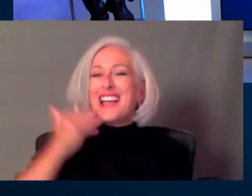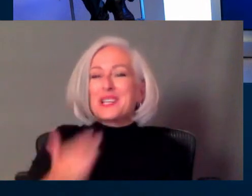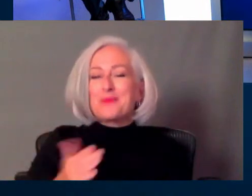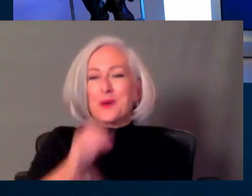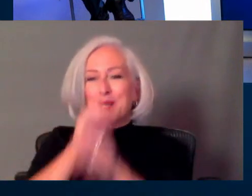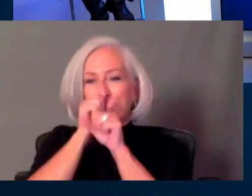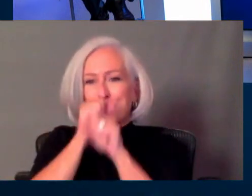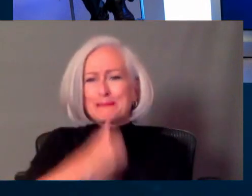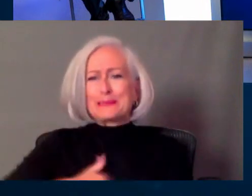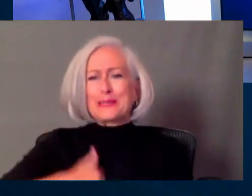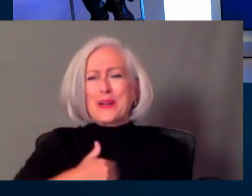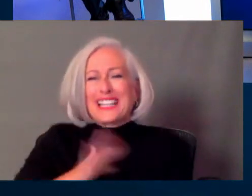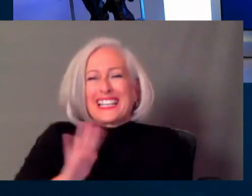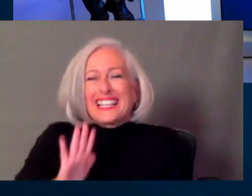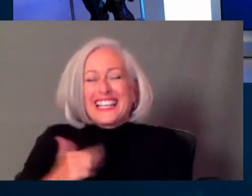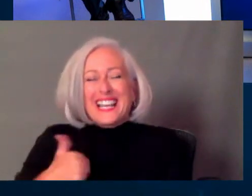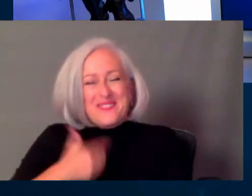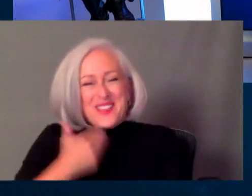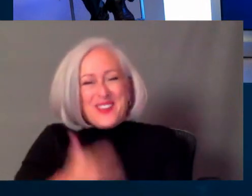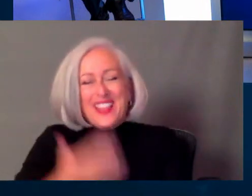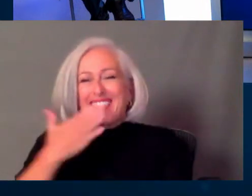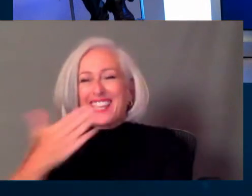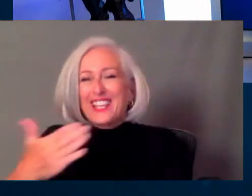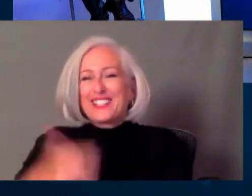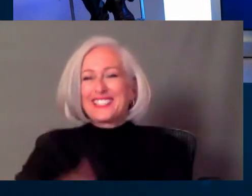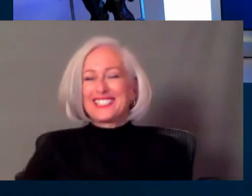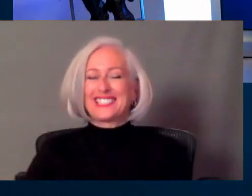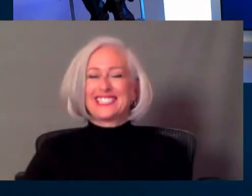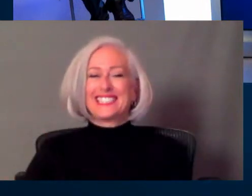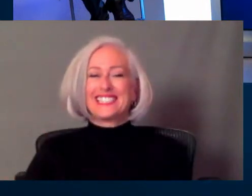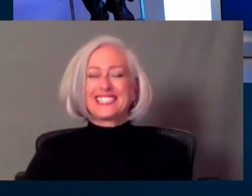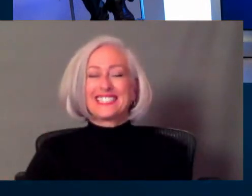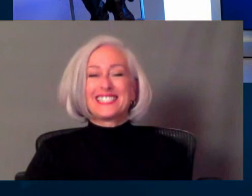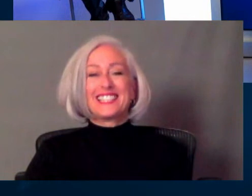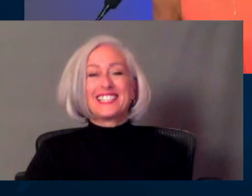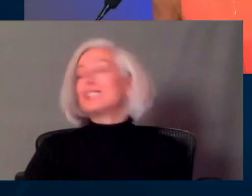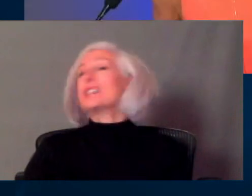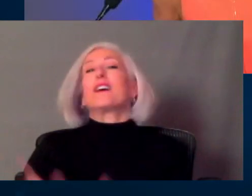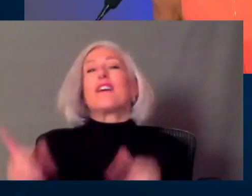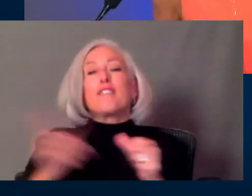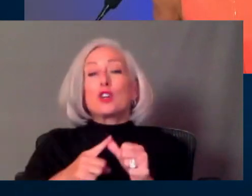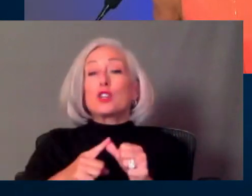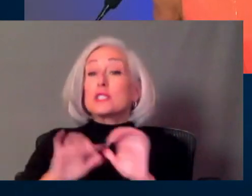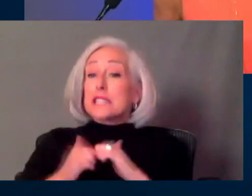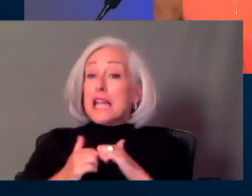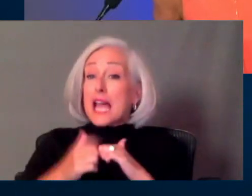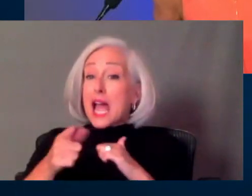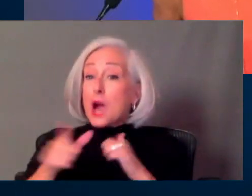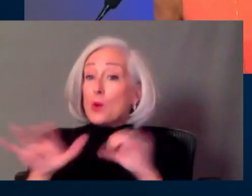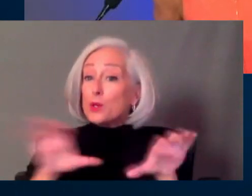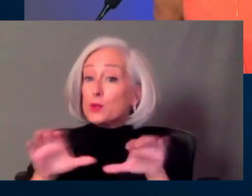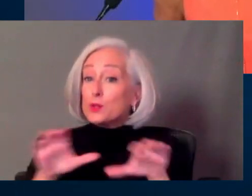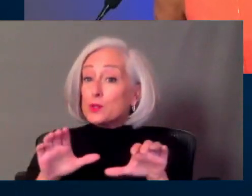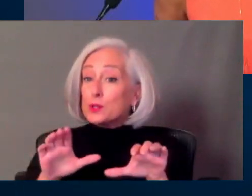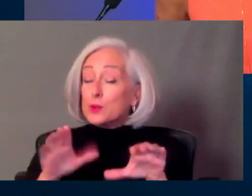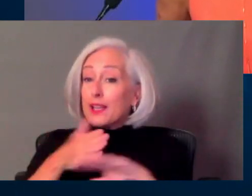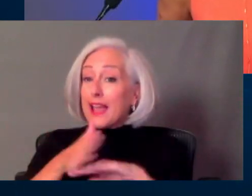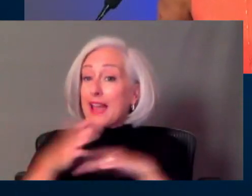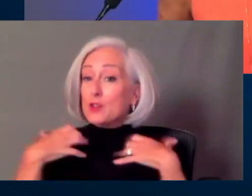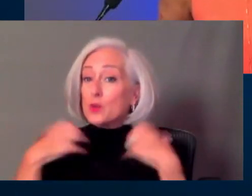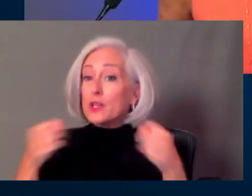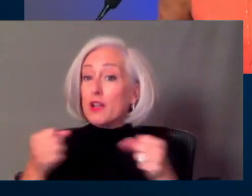brain fog and the fatigue was still pretty significant. It's really